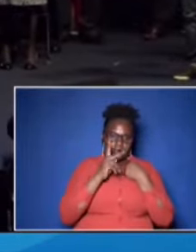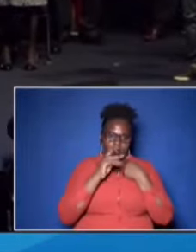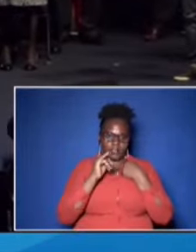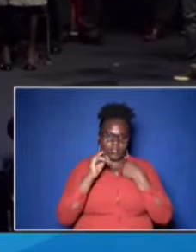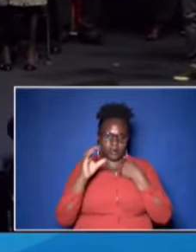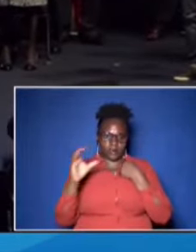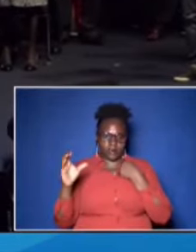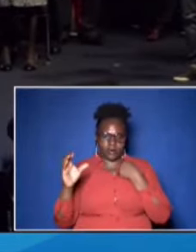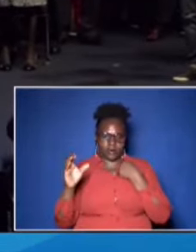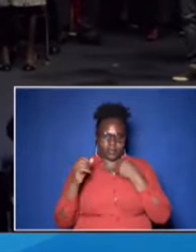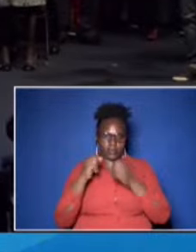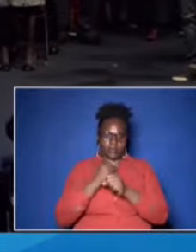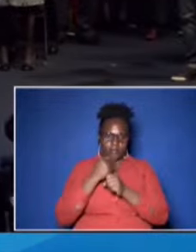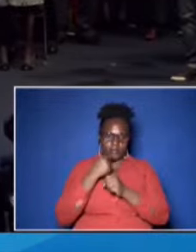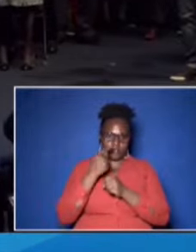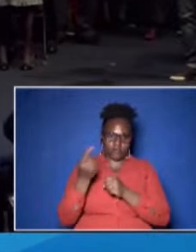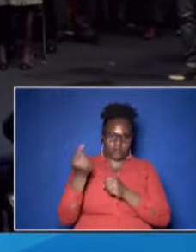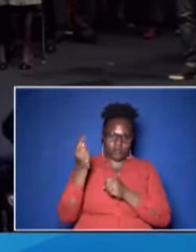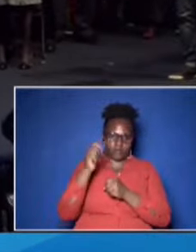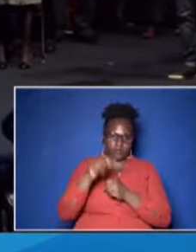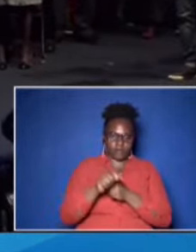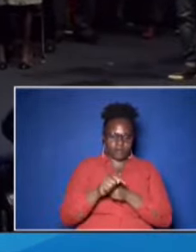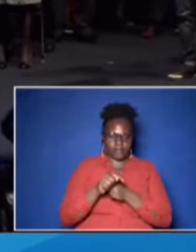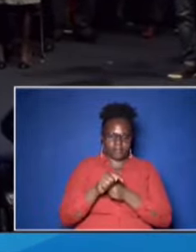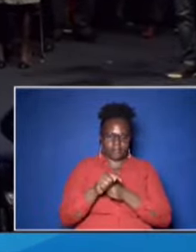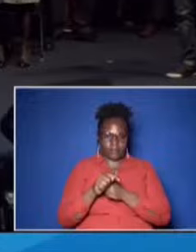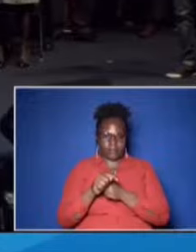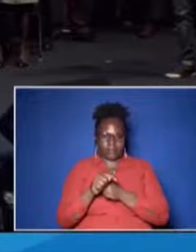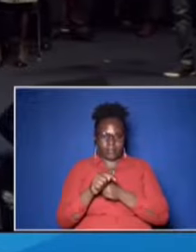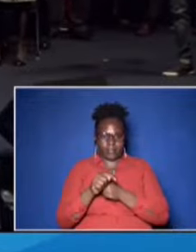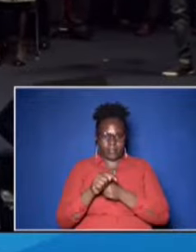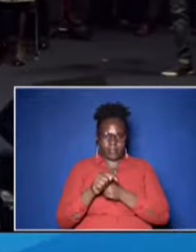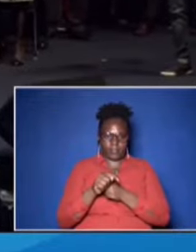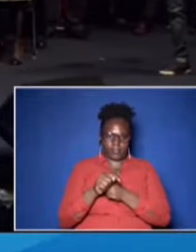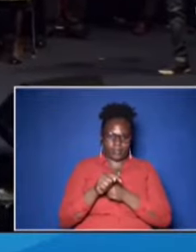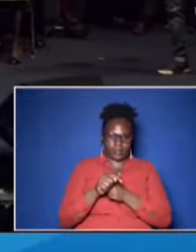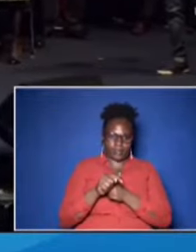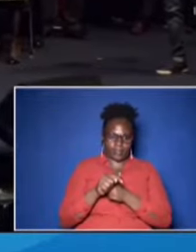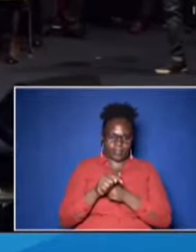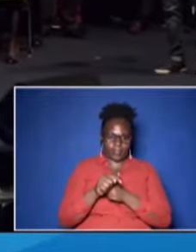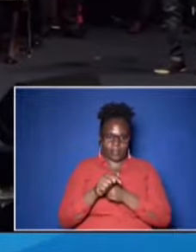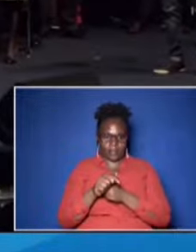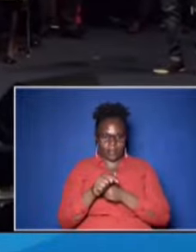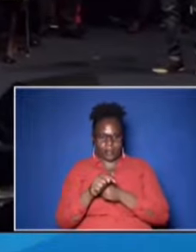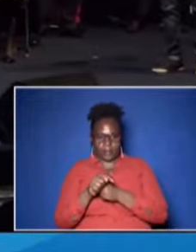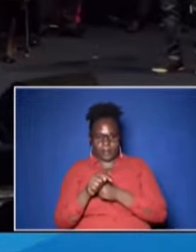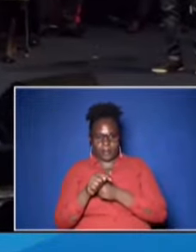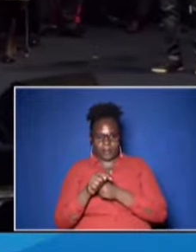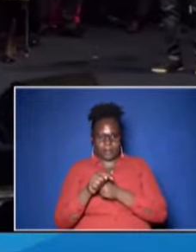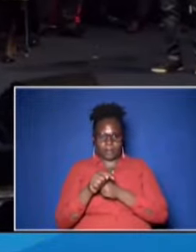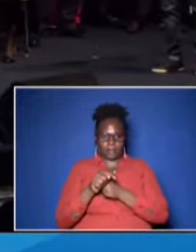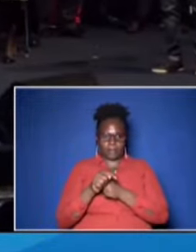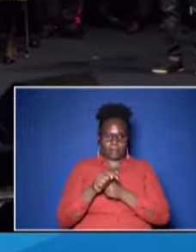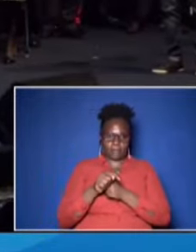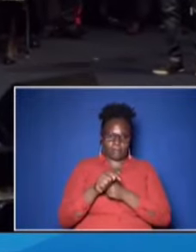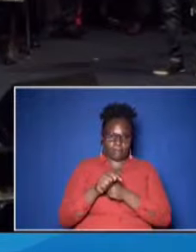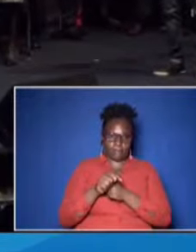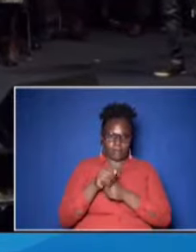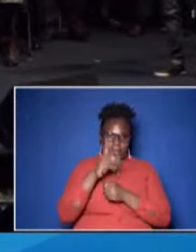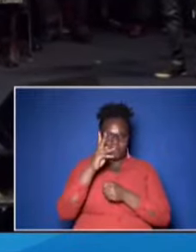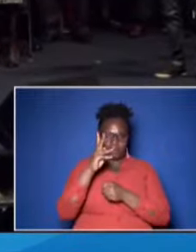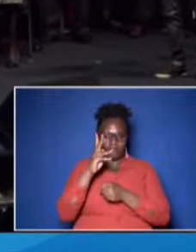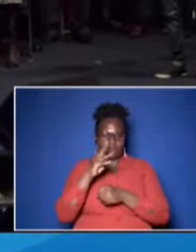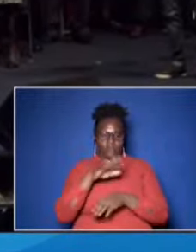make sure to come make sure to come 4:00 in